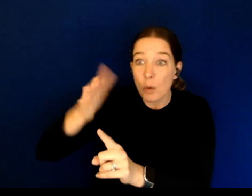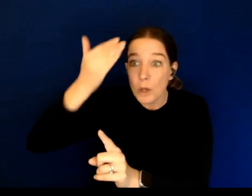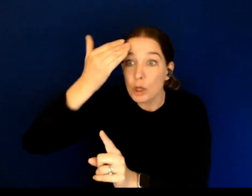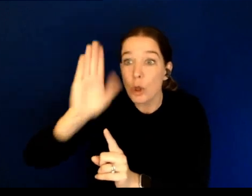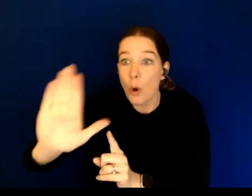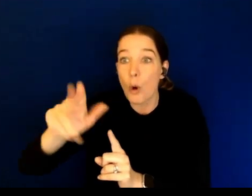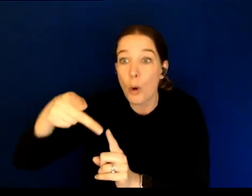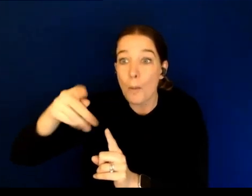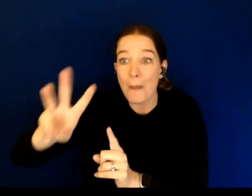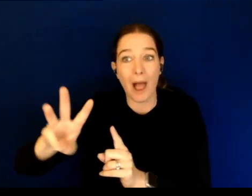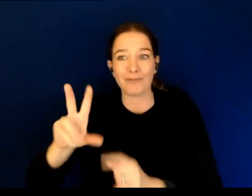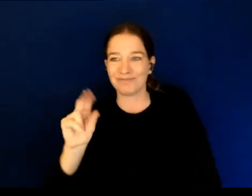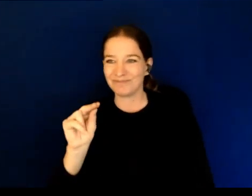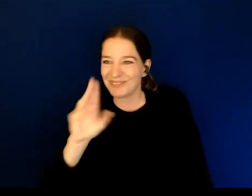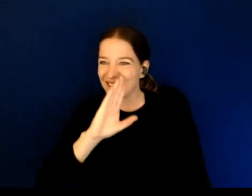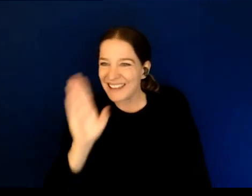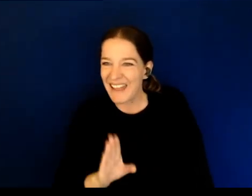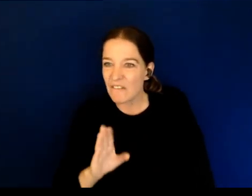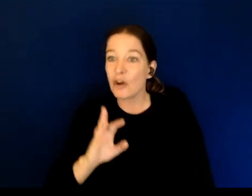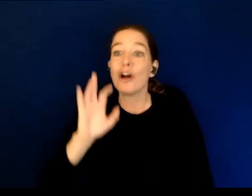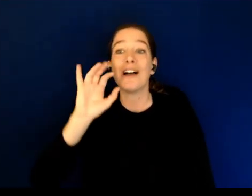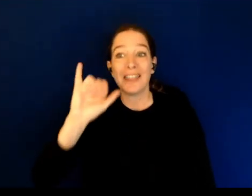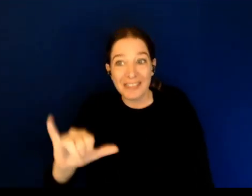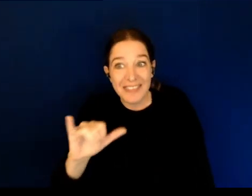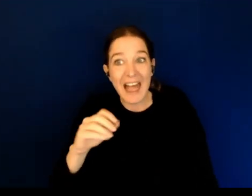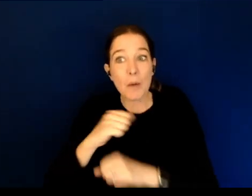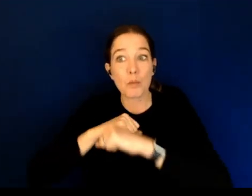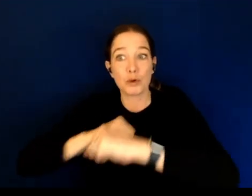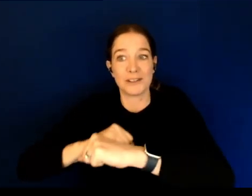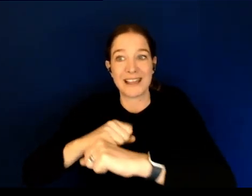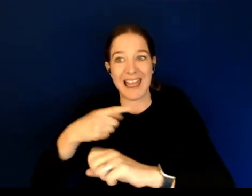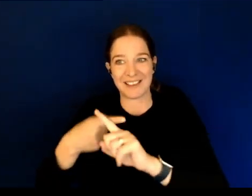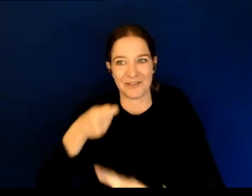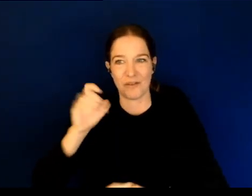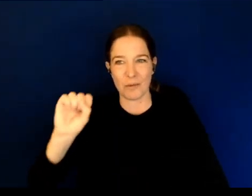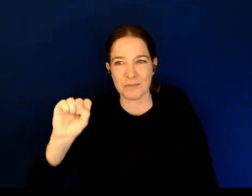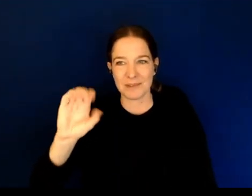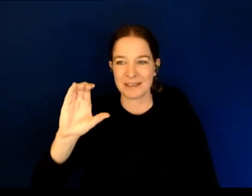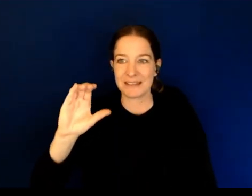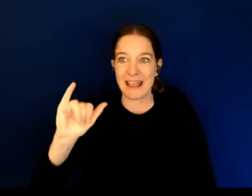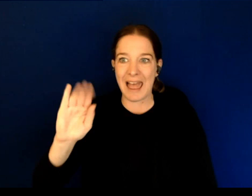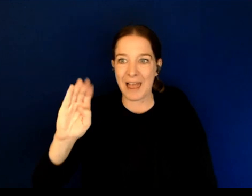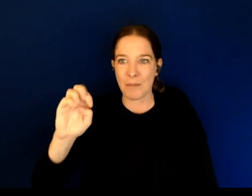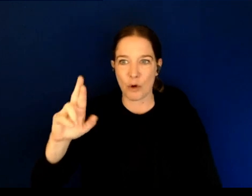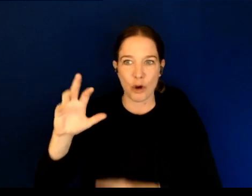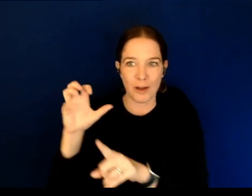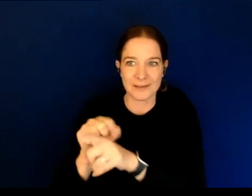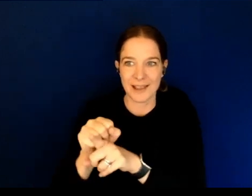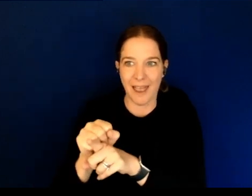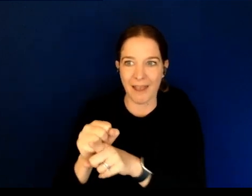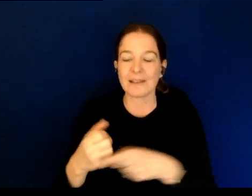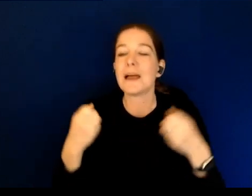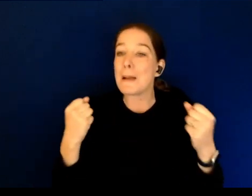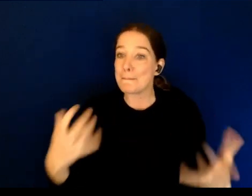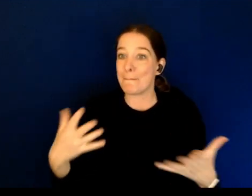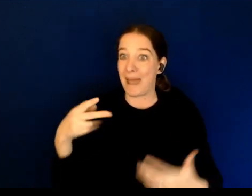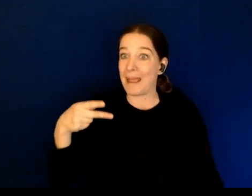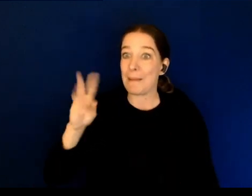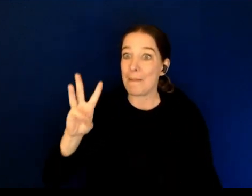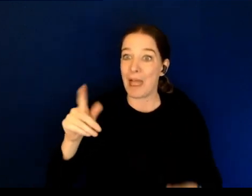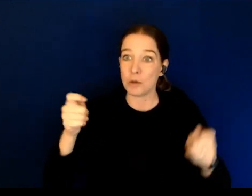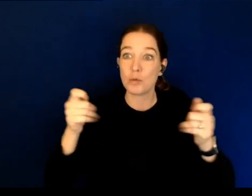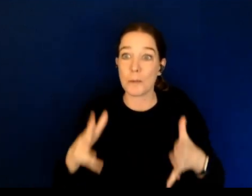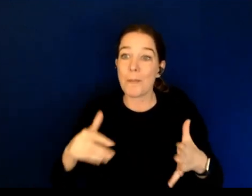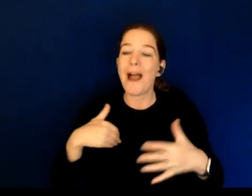from prying eyes, safe from cyber attacks. Many password managers today provide